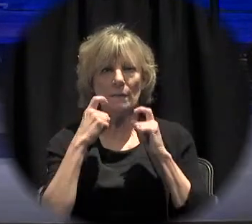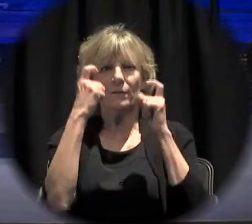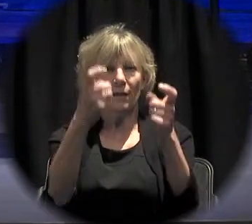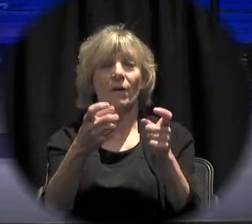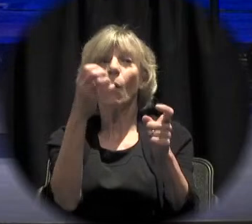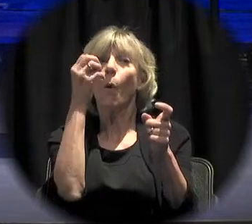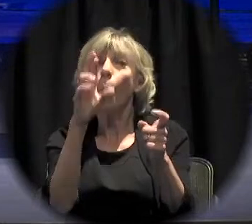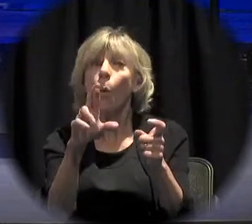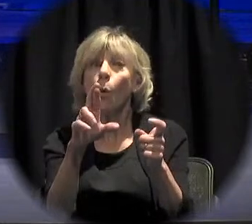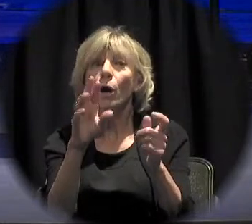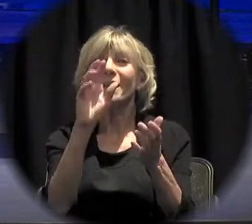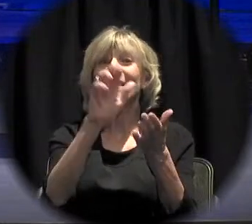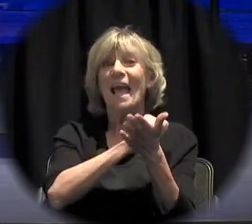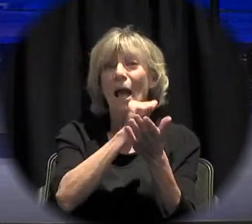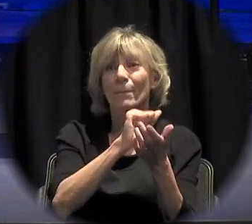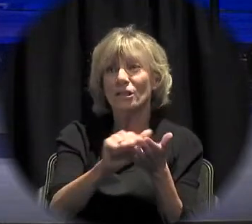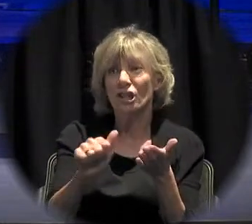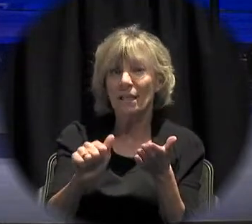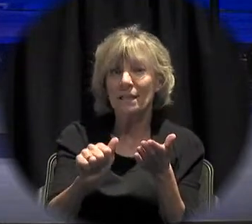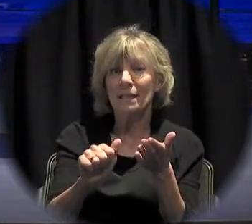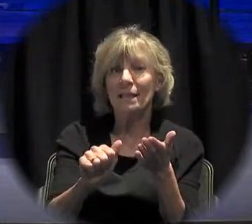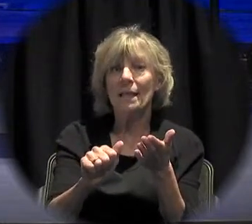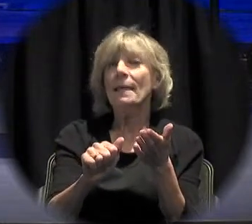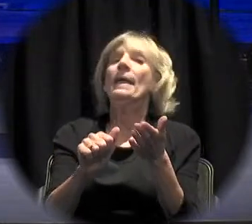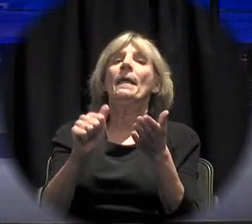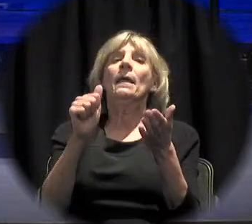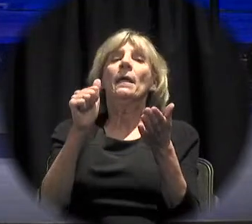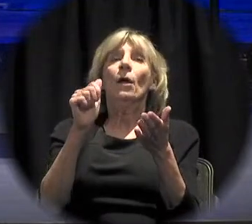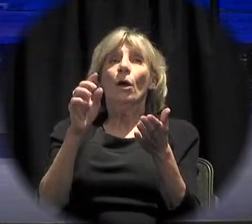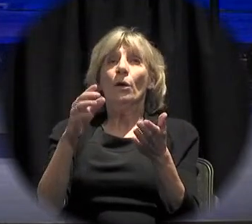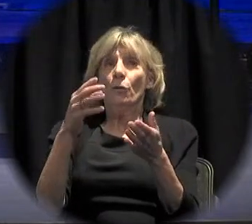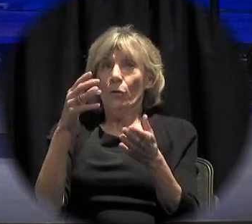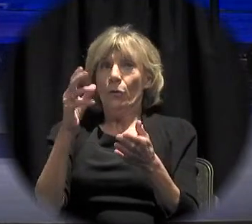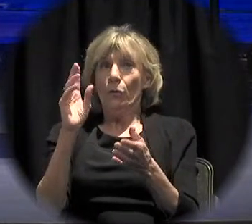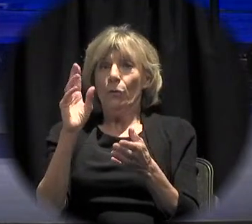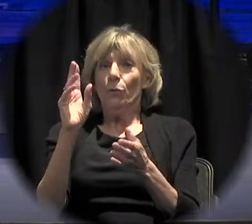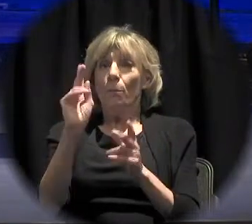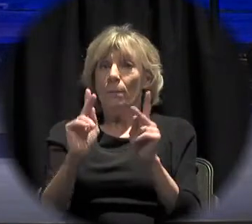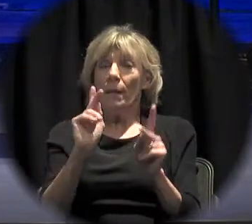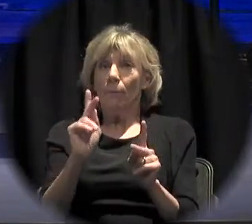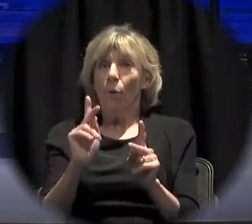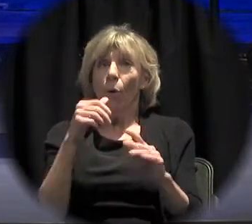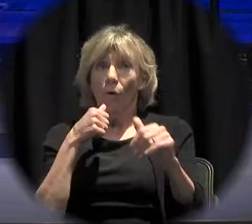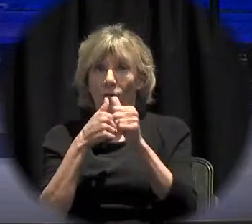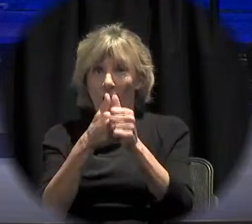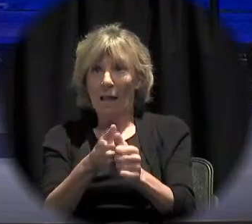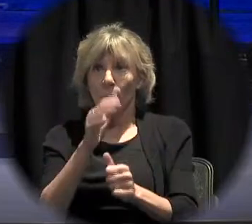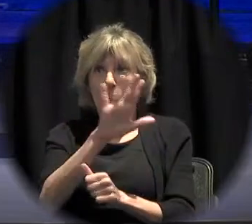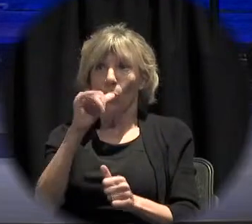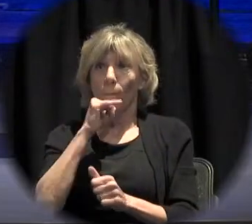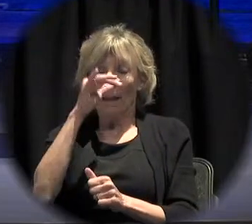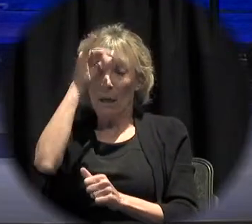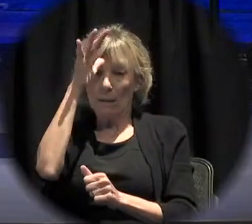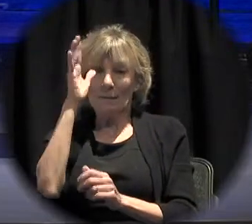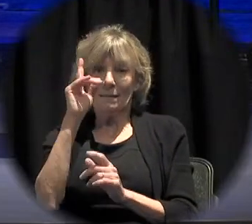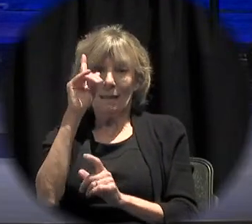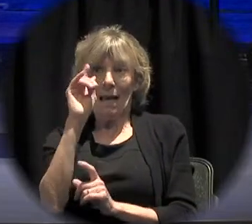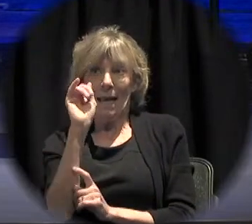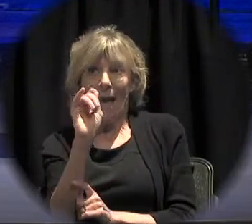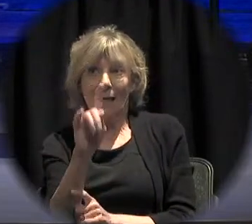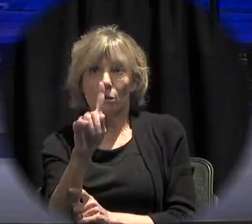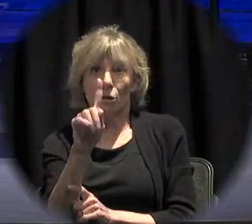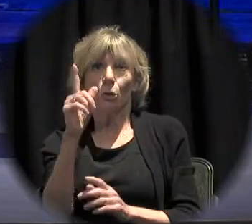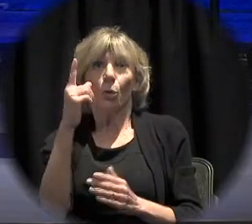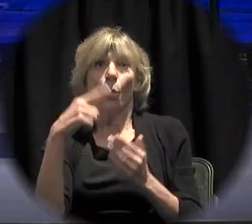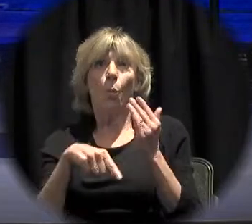damaging? To those of you under your parents' instruction, I ask you, just what is God's